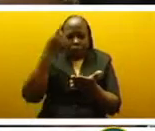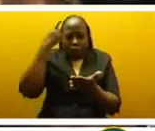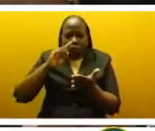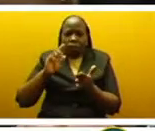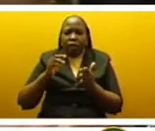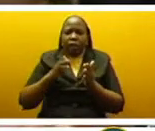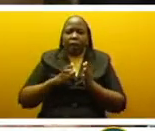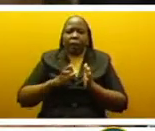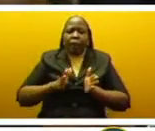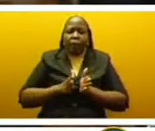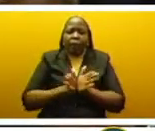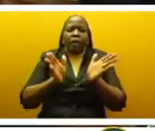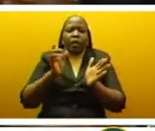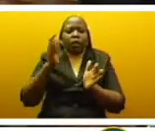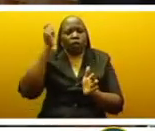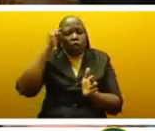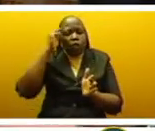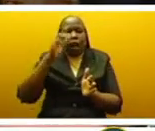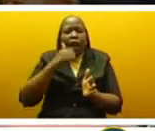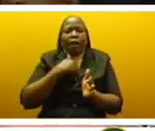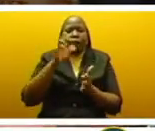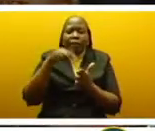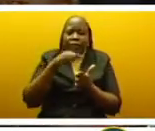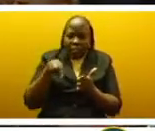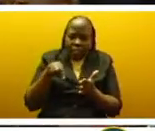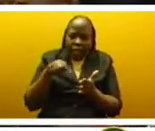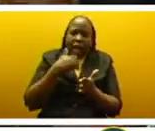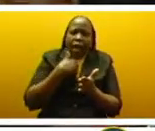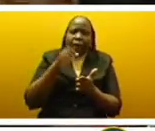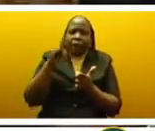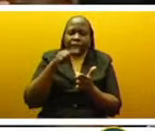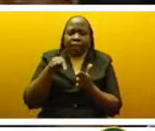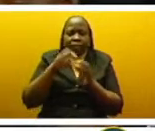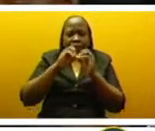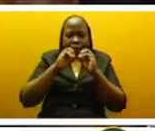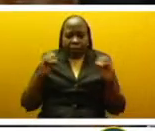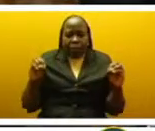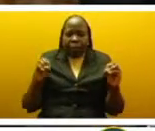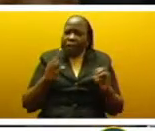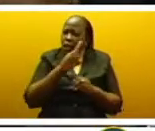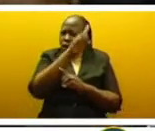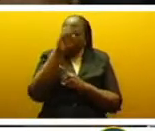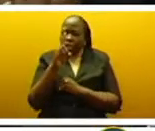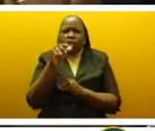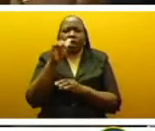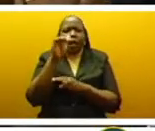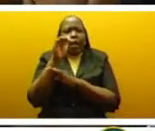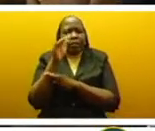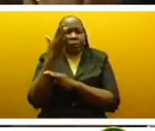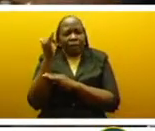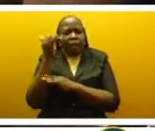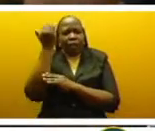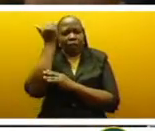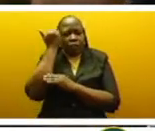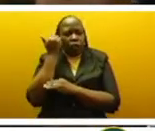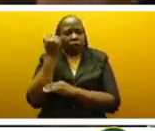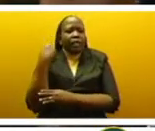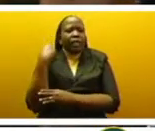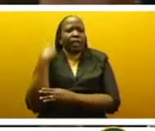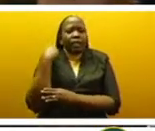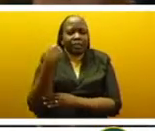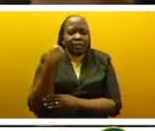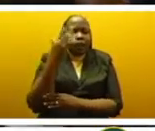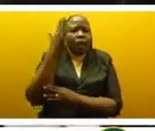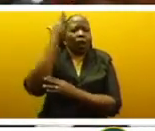there were no mistakes, whatever else there was. A question was asked by the court yesterday. Why